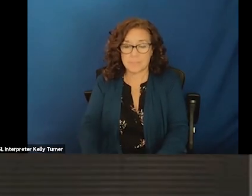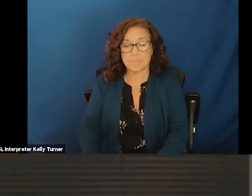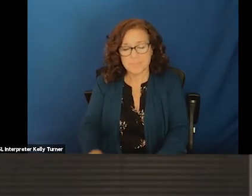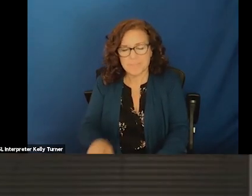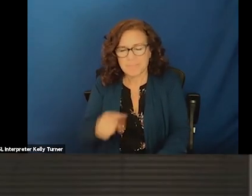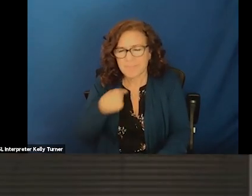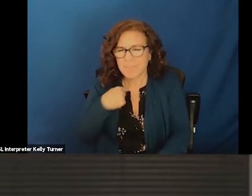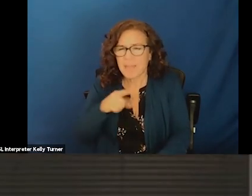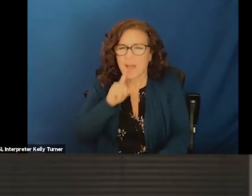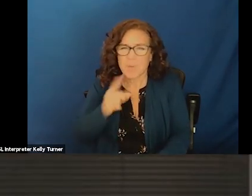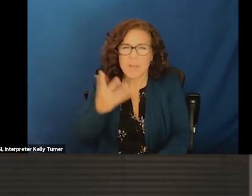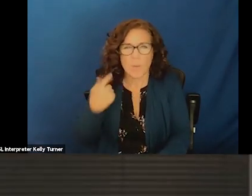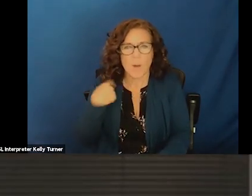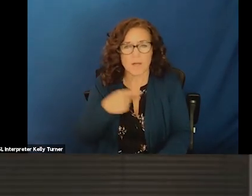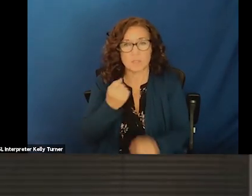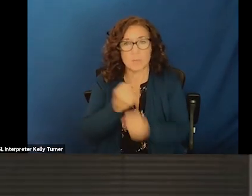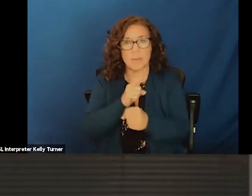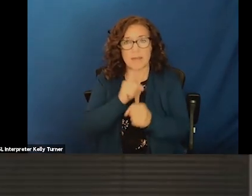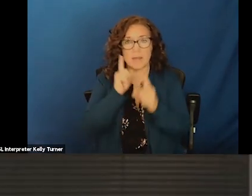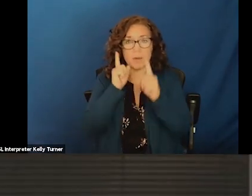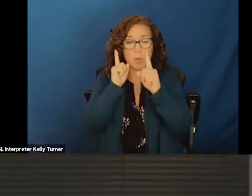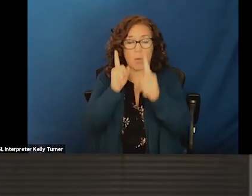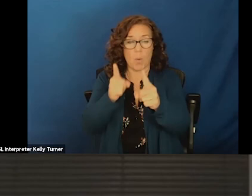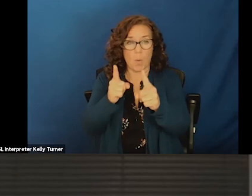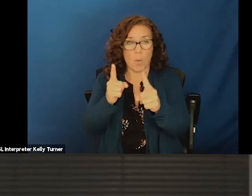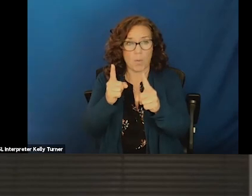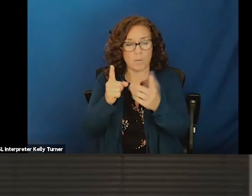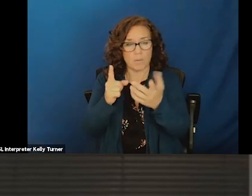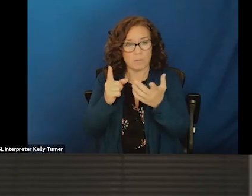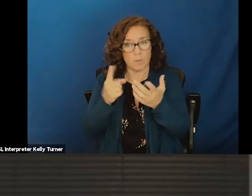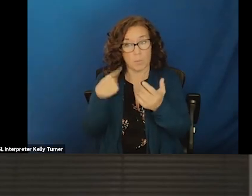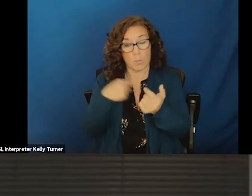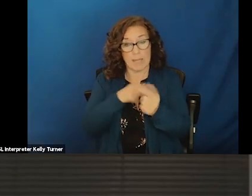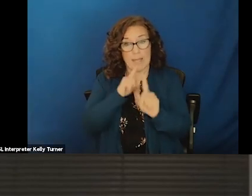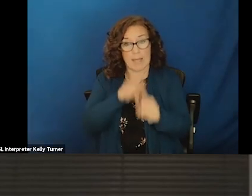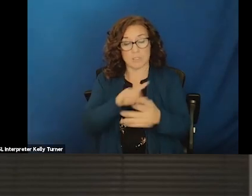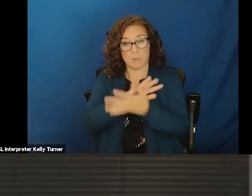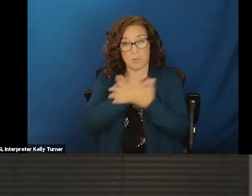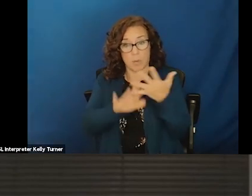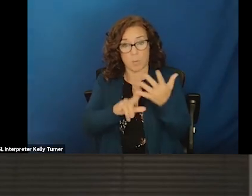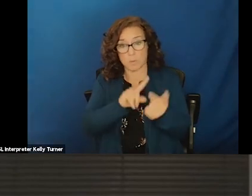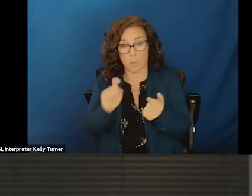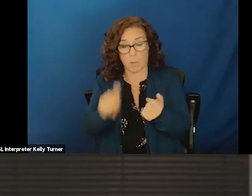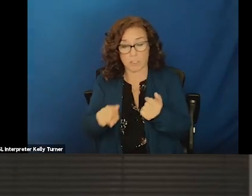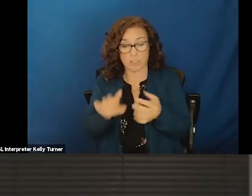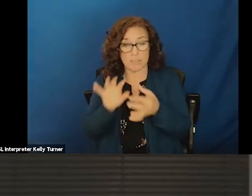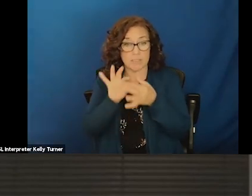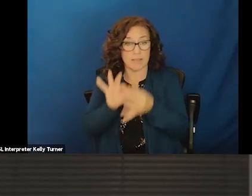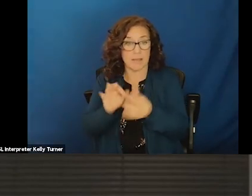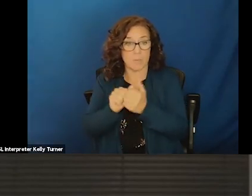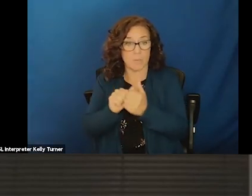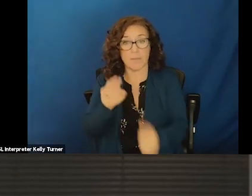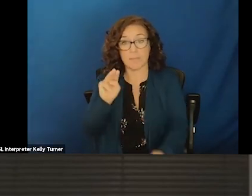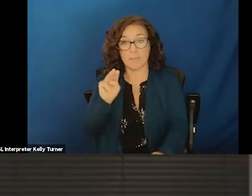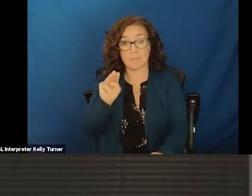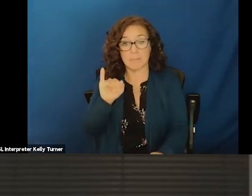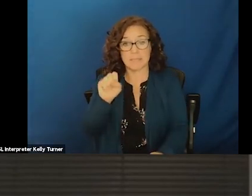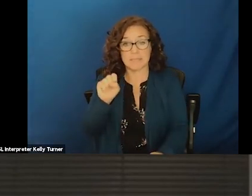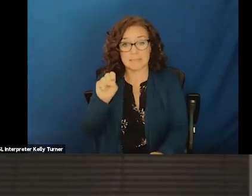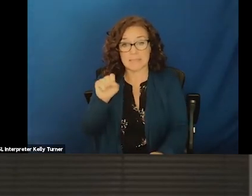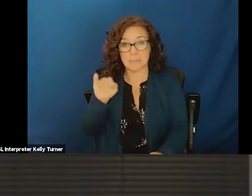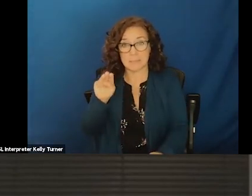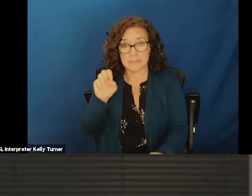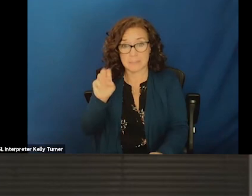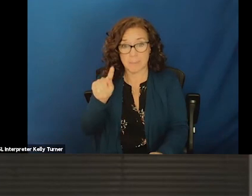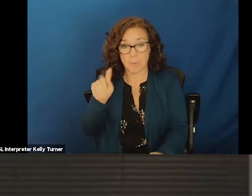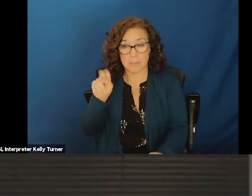that we answer those questions in line with Ms. Sims-Moten. And I really believe we need to go